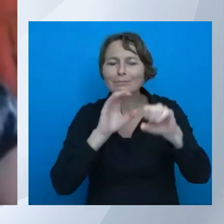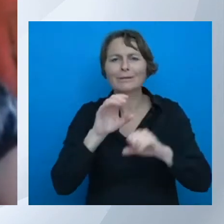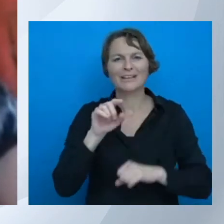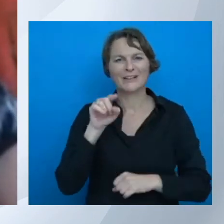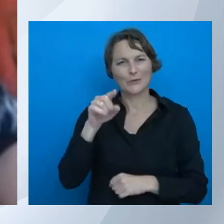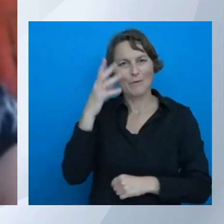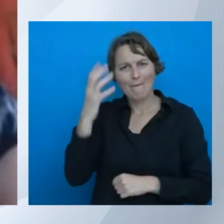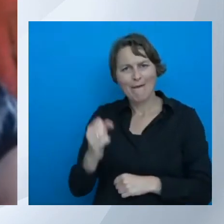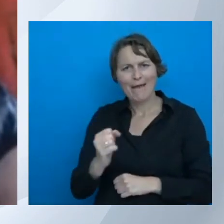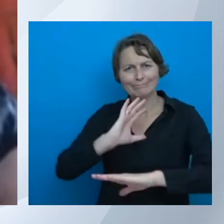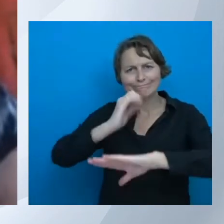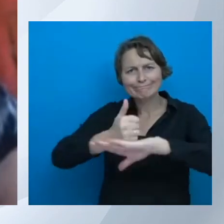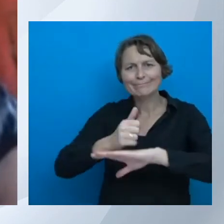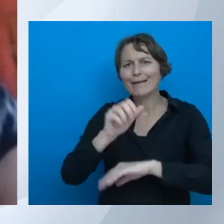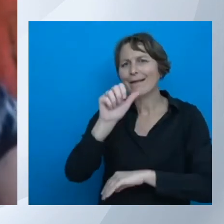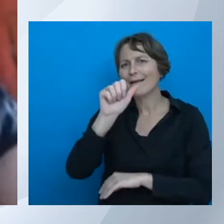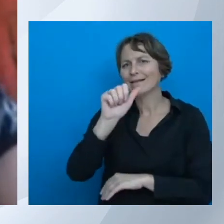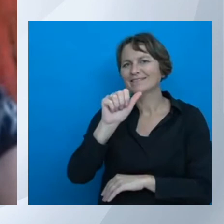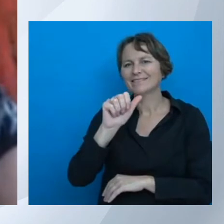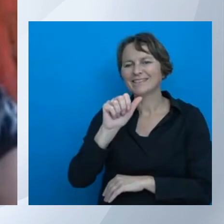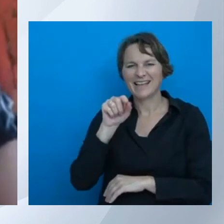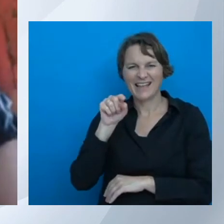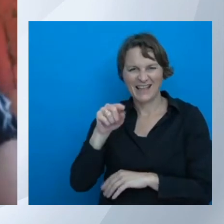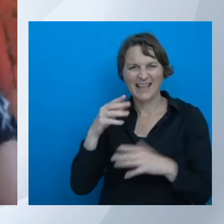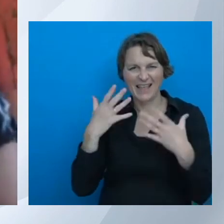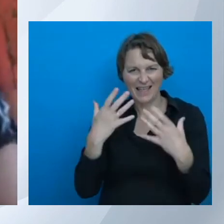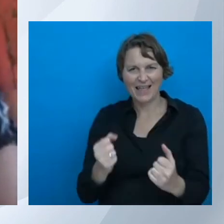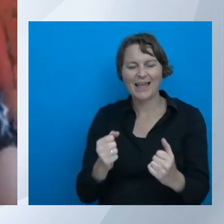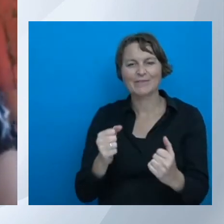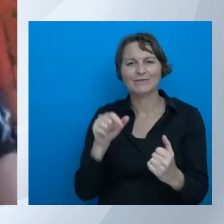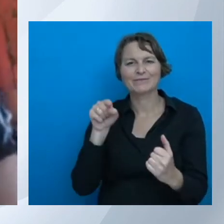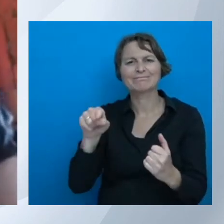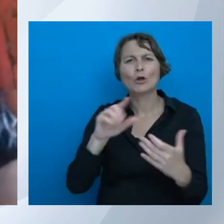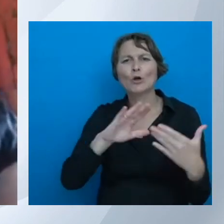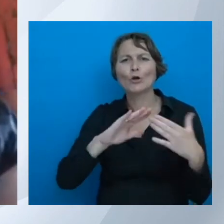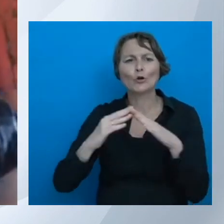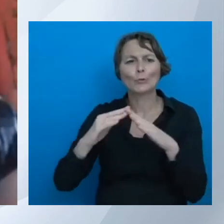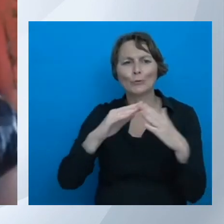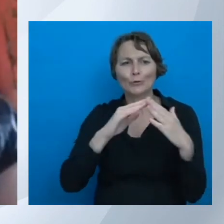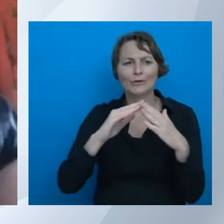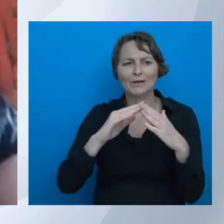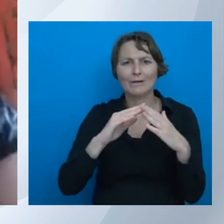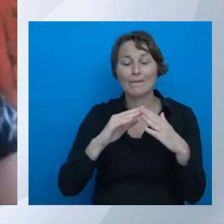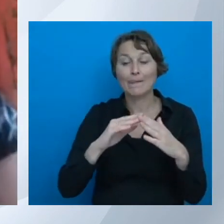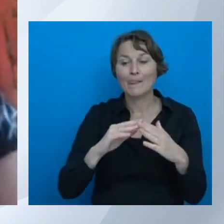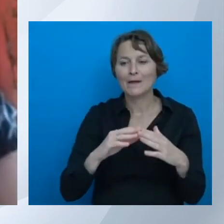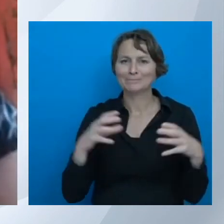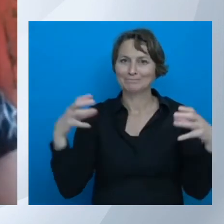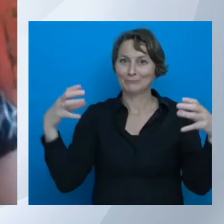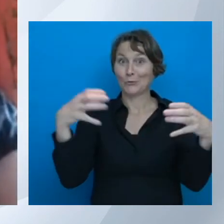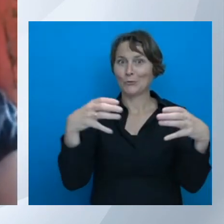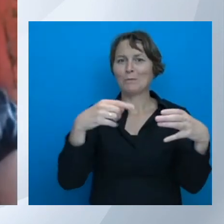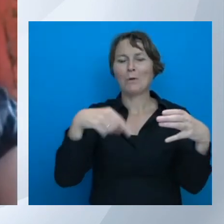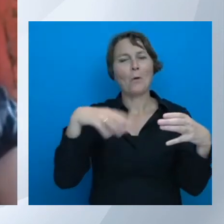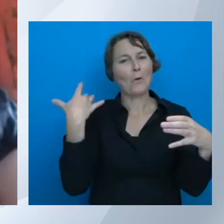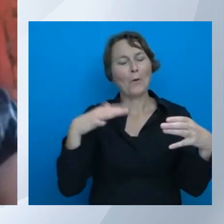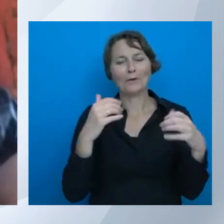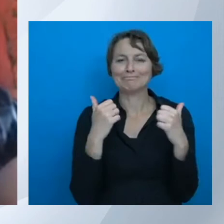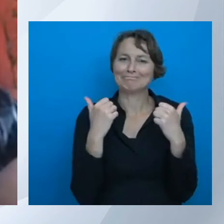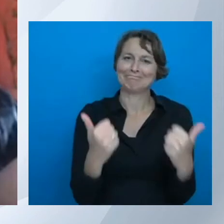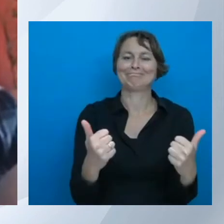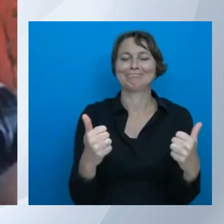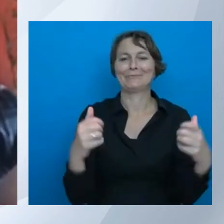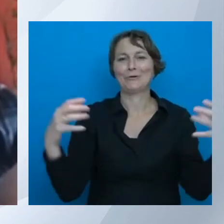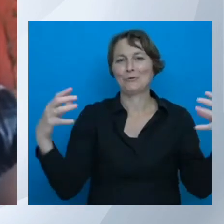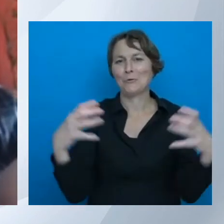So the global AI community is a bunch of cool people who are aiming for